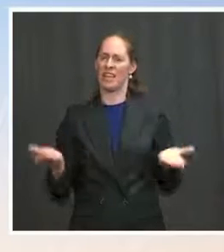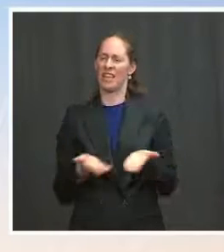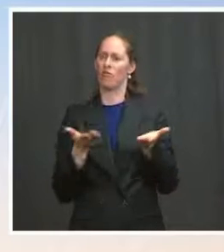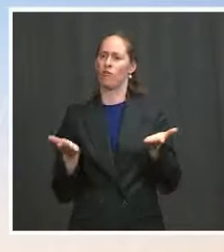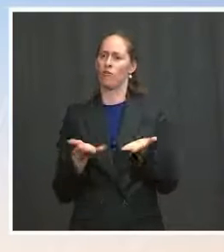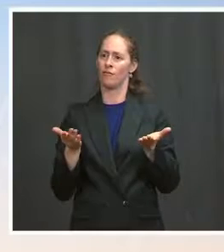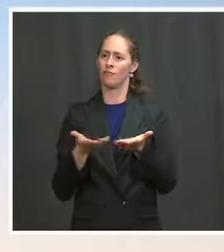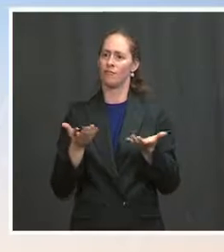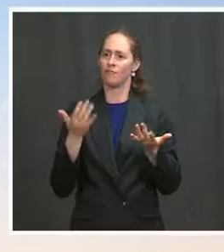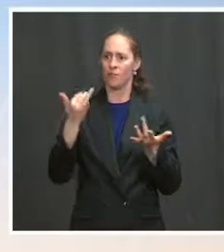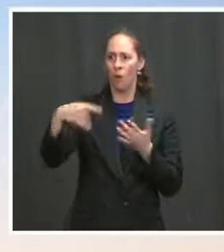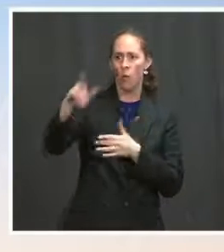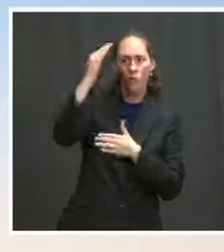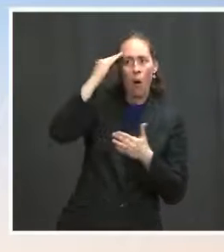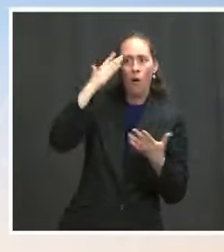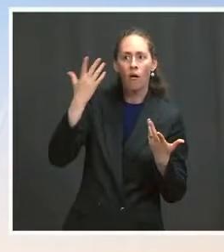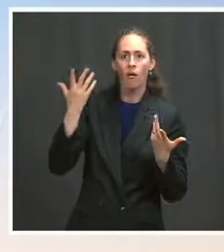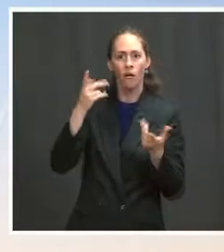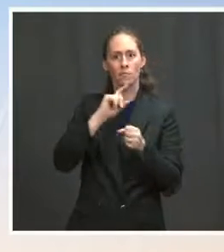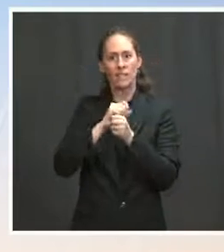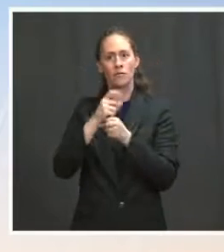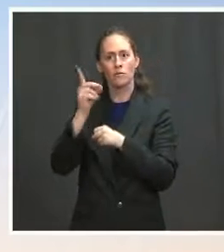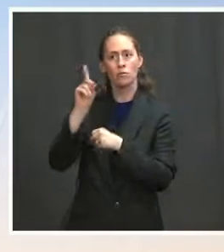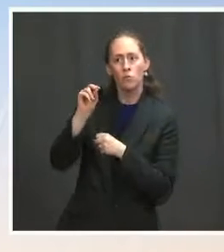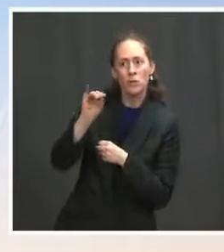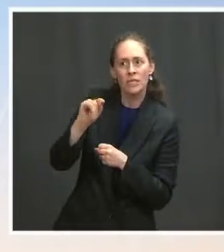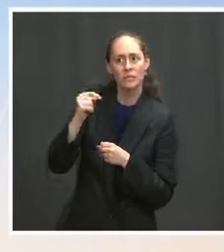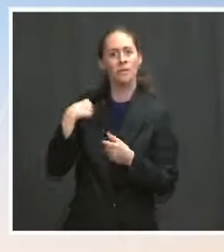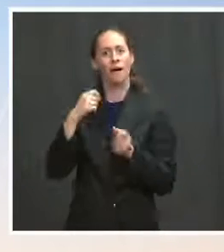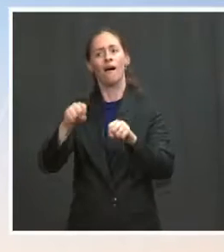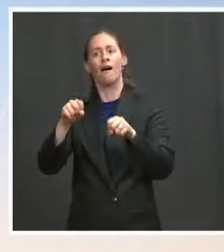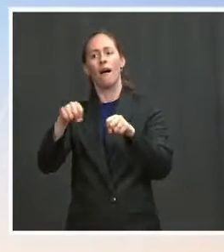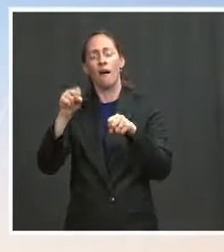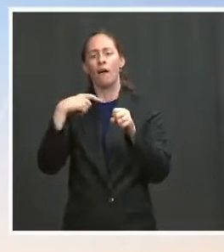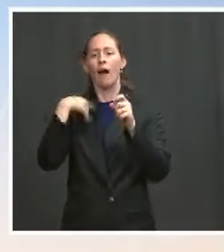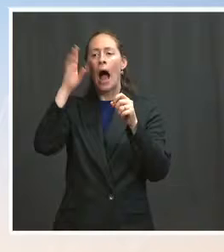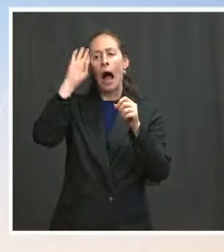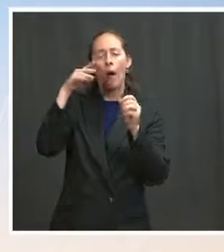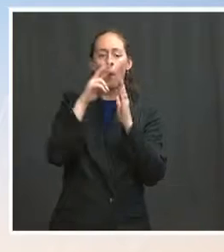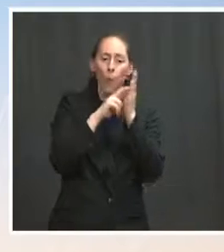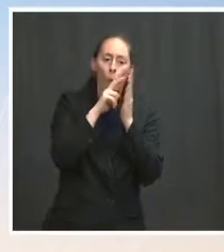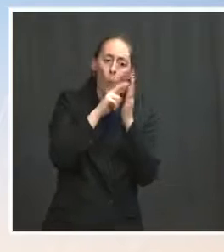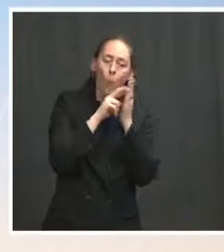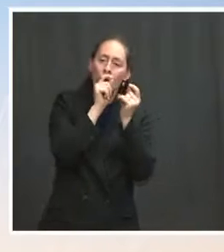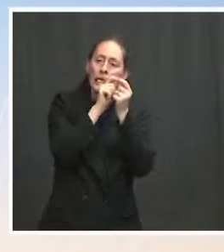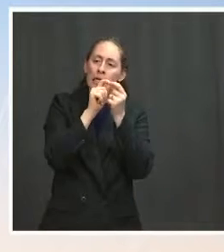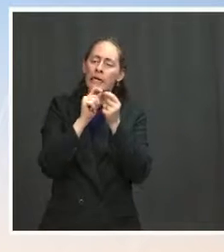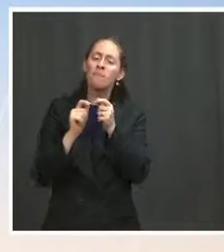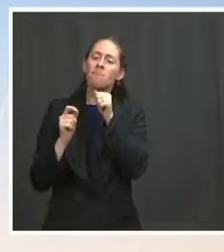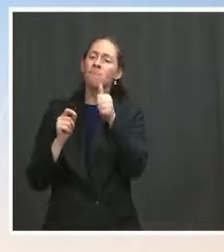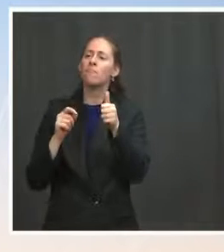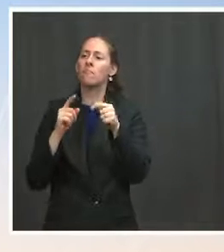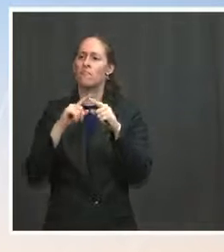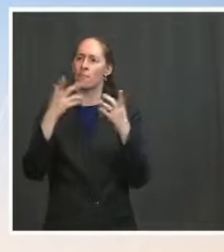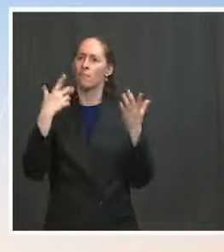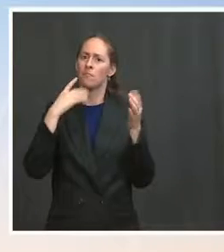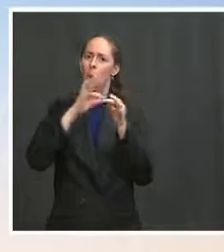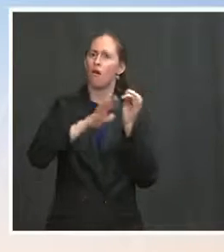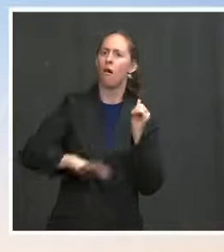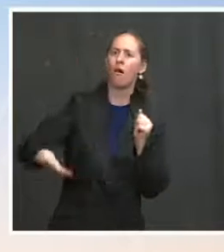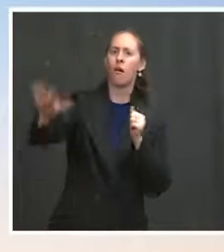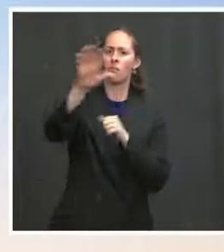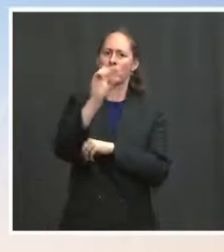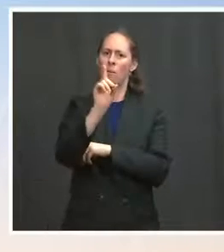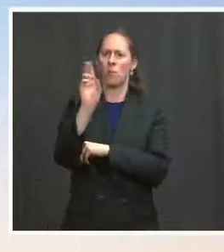of the process, about why this should be a package that's supported broadly by Democrats and Republicans across Congress. So that's what I